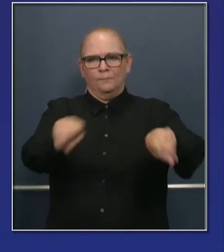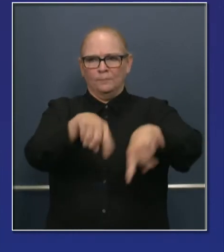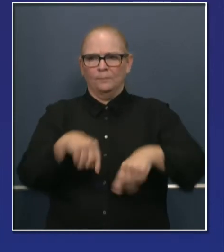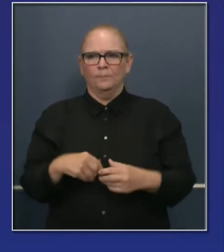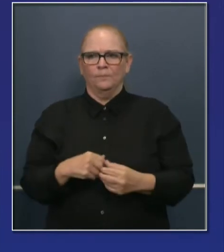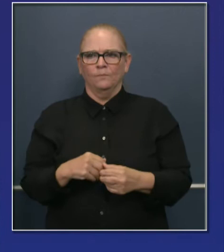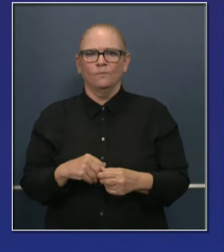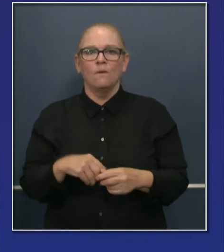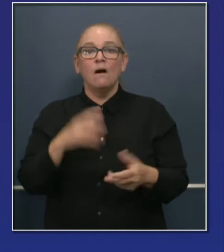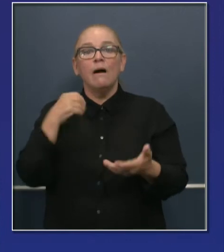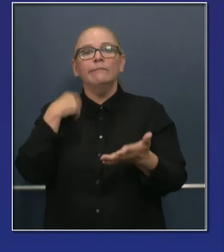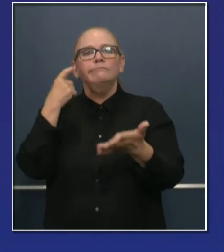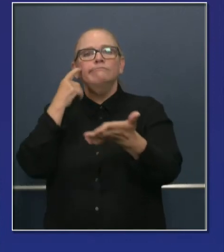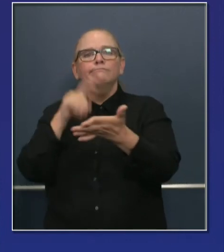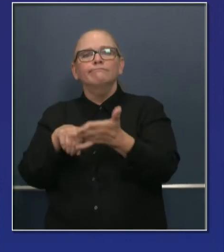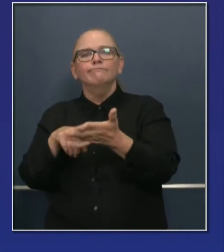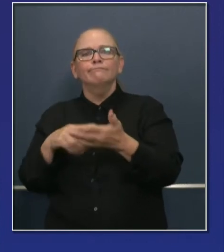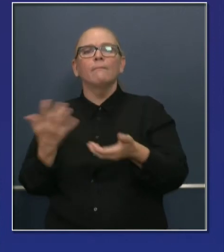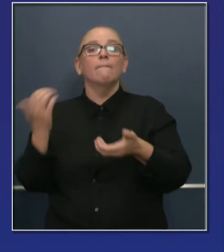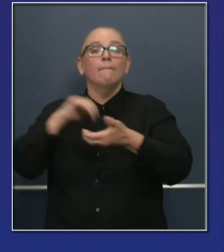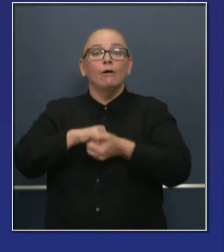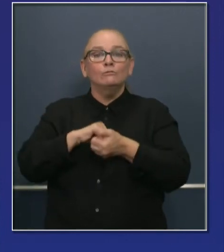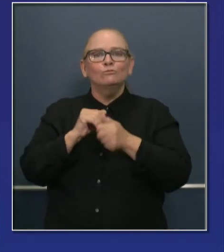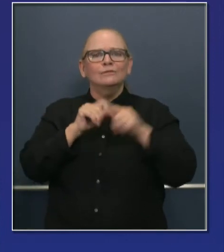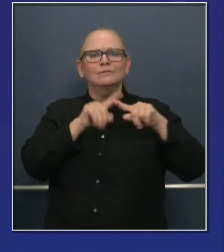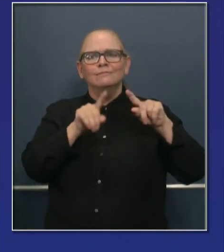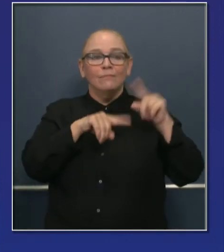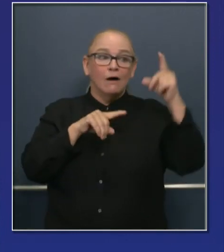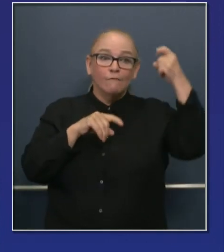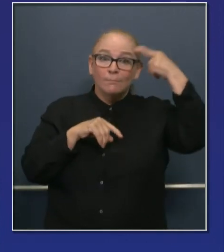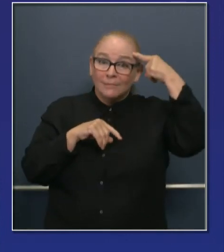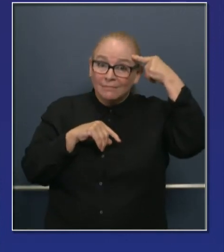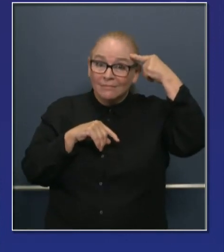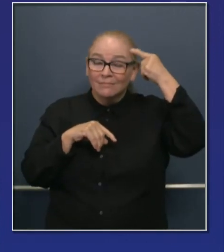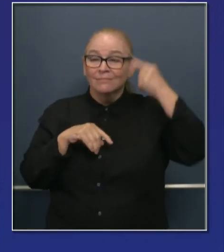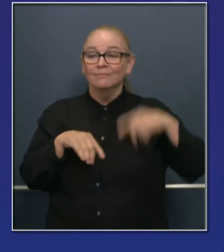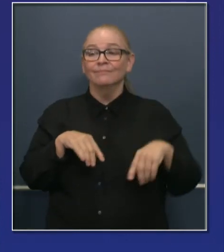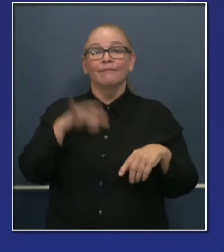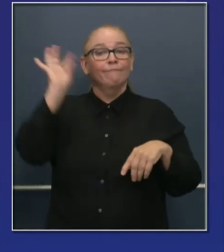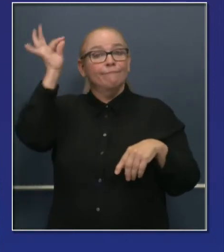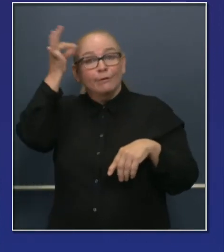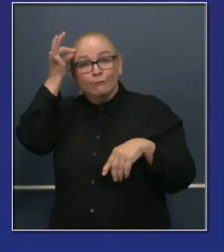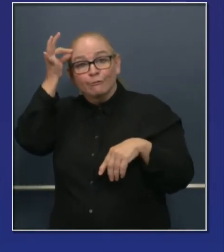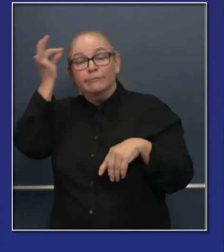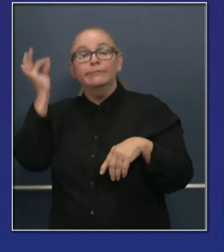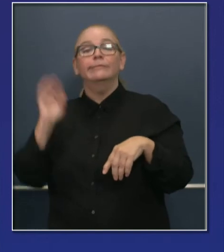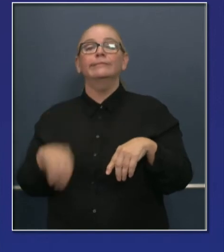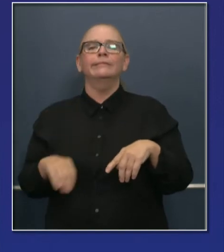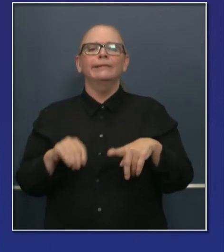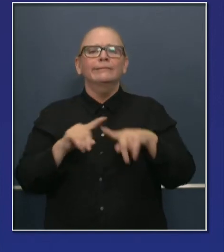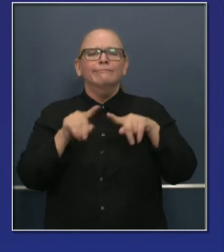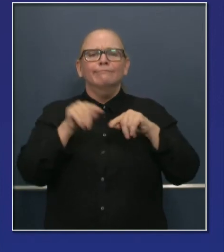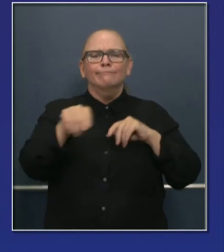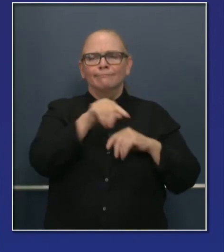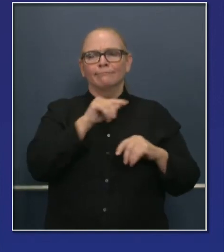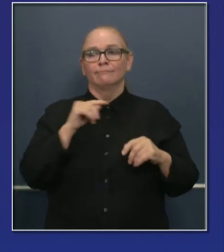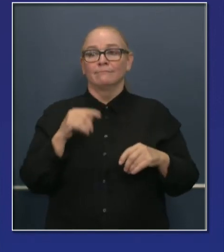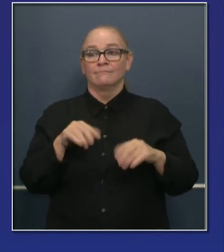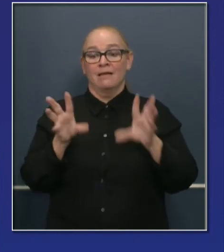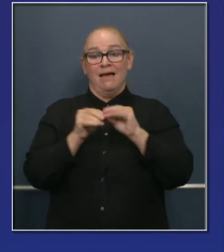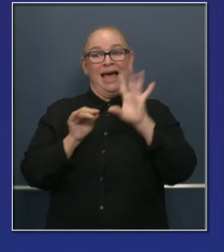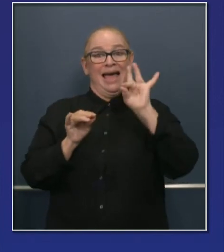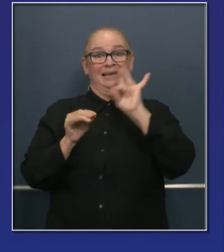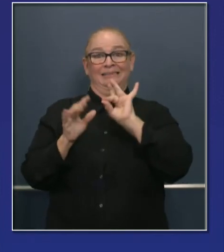partners, not just partners from governmental agencies, again, federal agencies. 5 out of the 8 Department